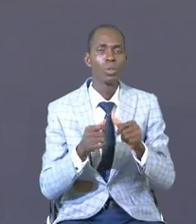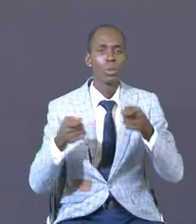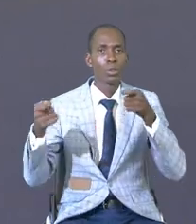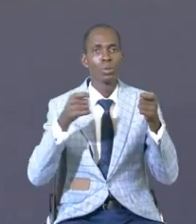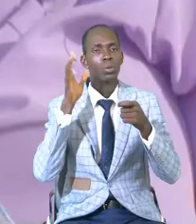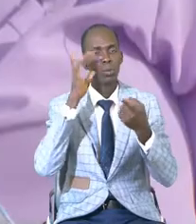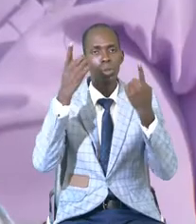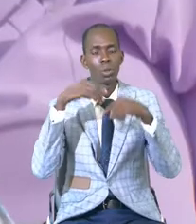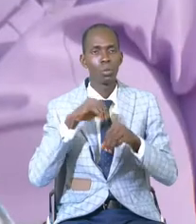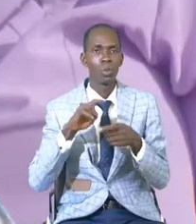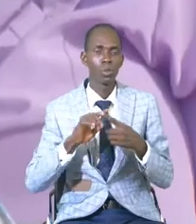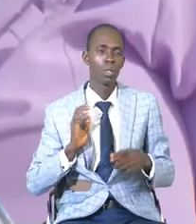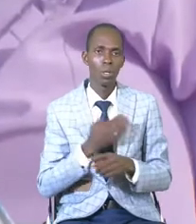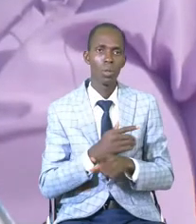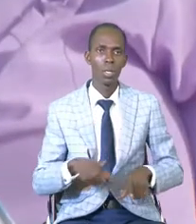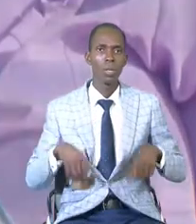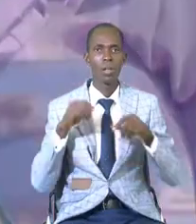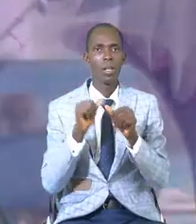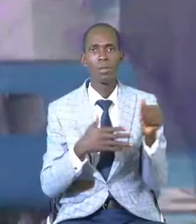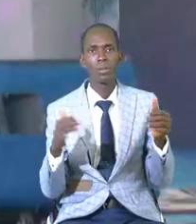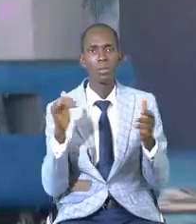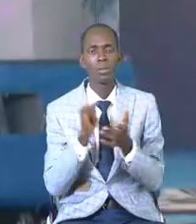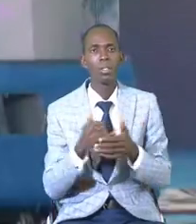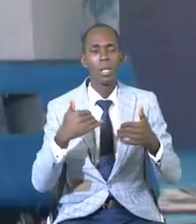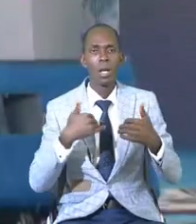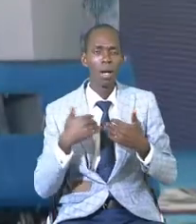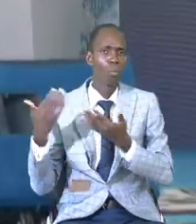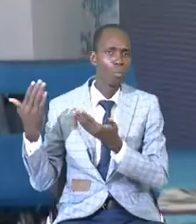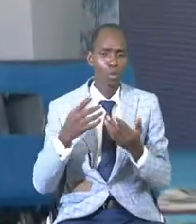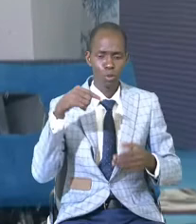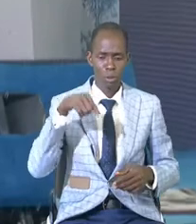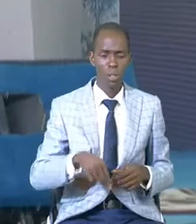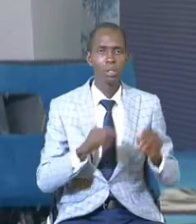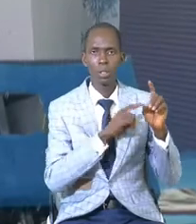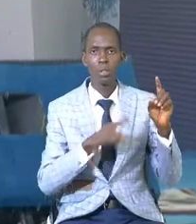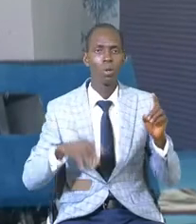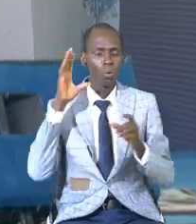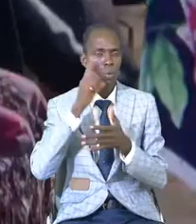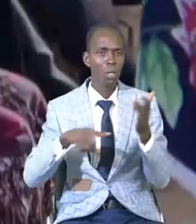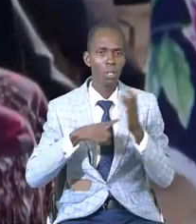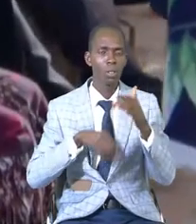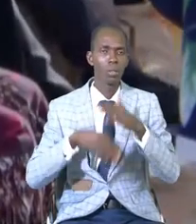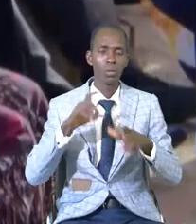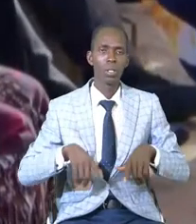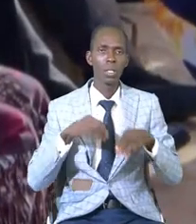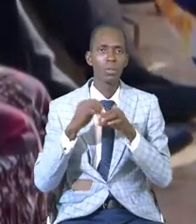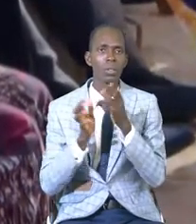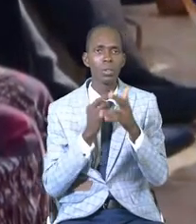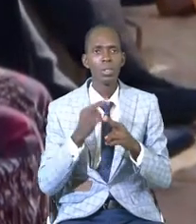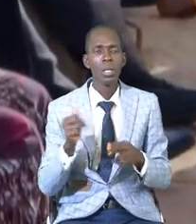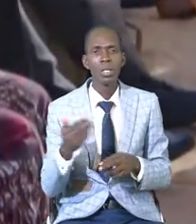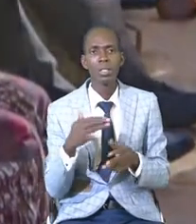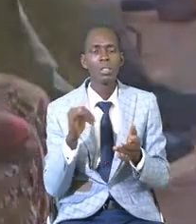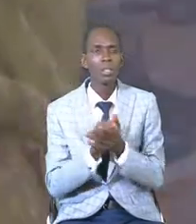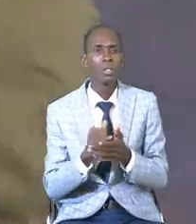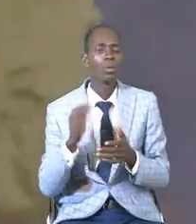our lives. Everything that will have brought you down, the Lord will cancel from your life this morning. Anything that will defeat